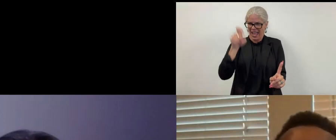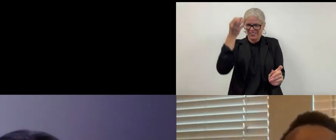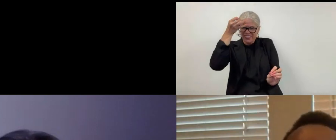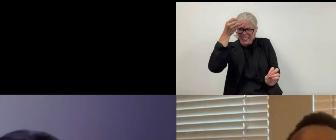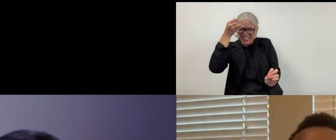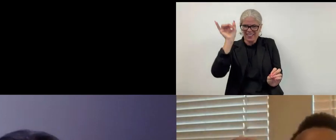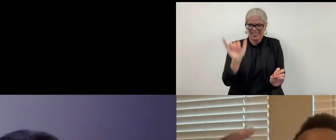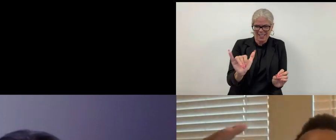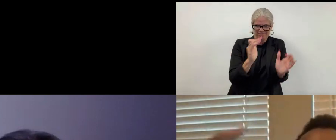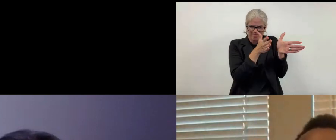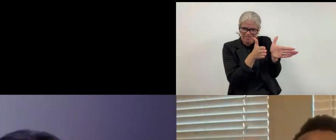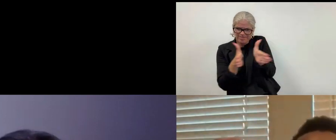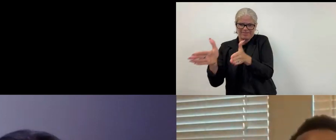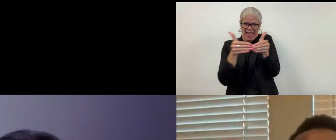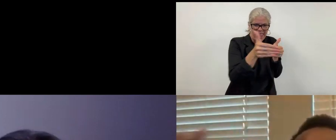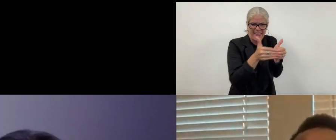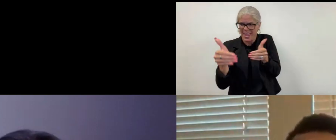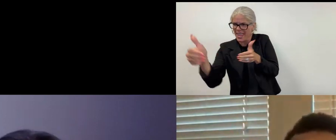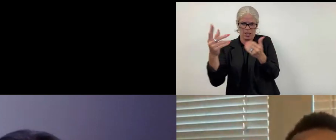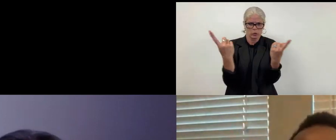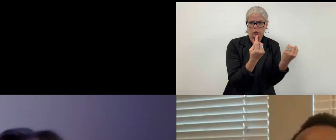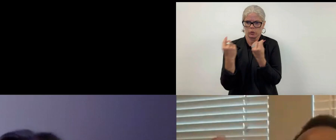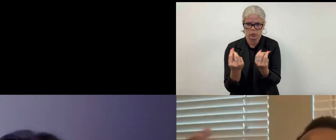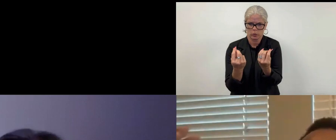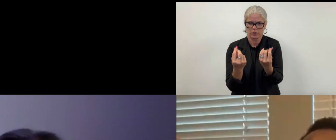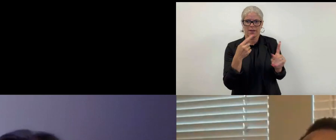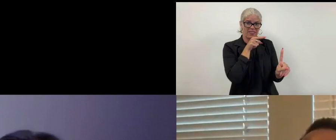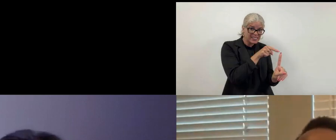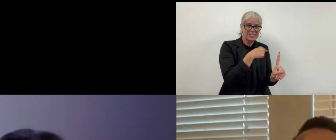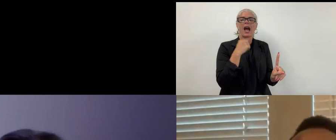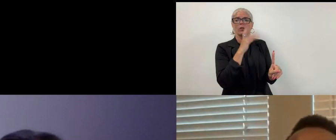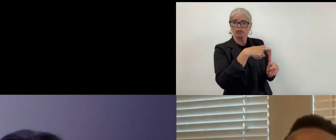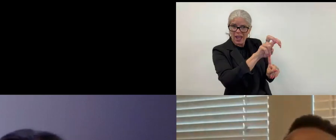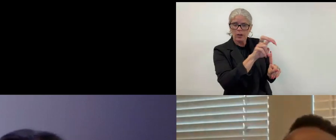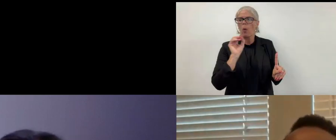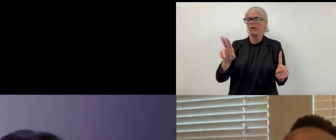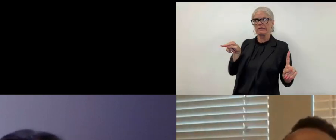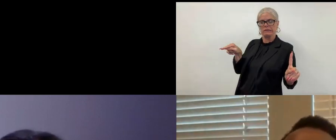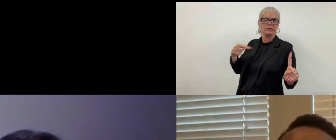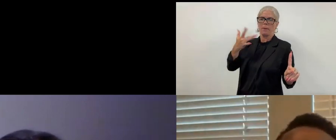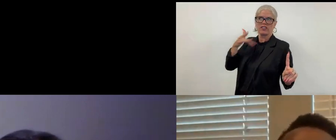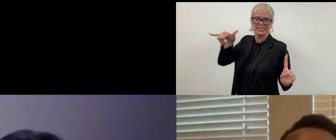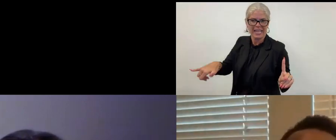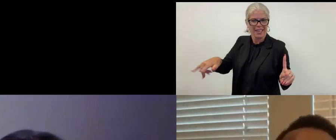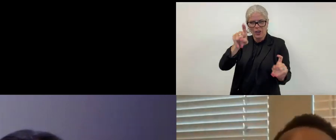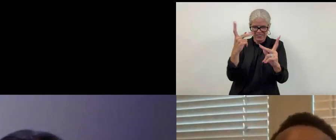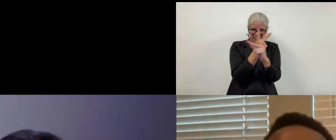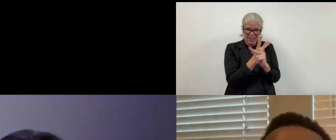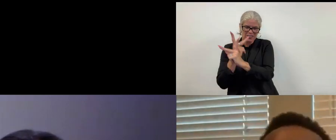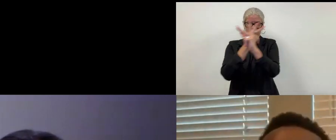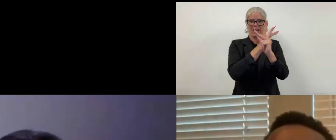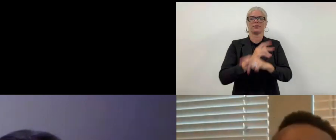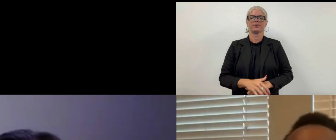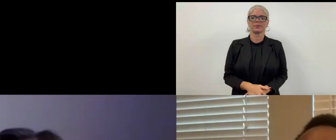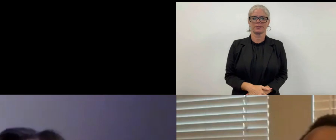get back. All of those things, you have to have that foresight when you're starting to think about, okay, am I going to take on this opportunity to travel or